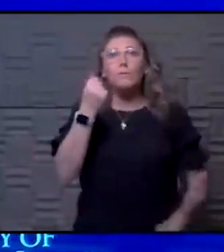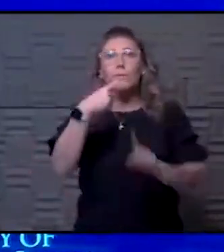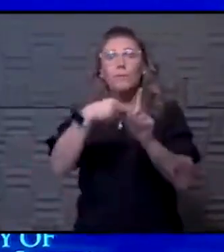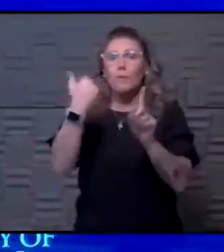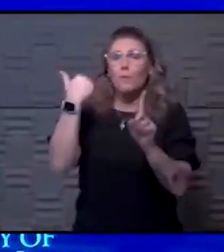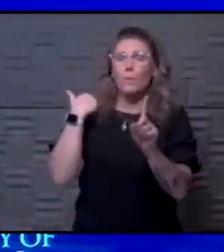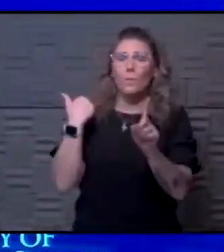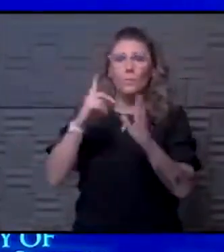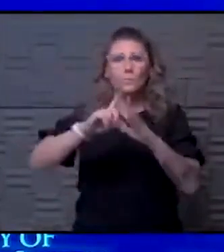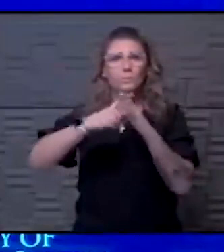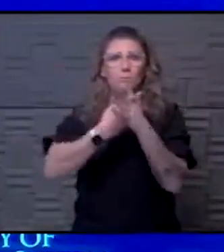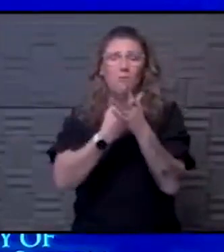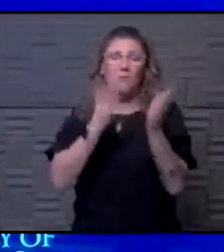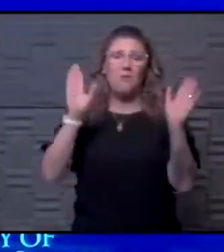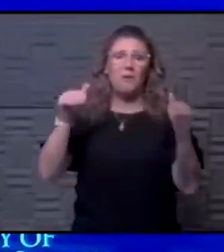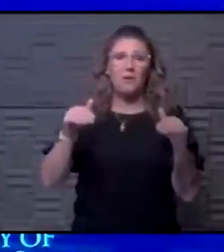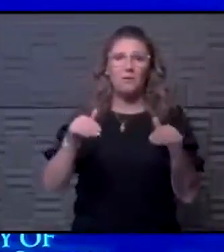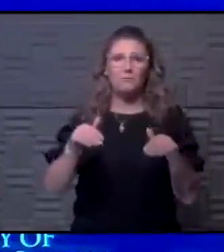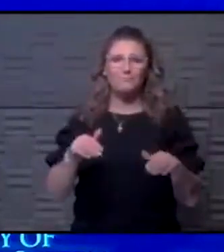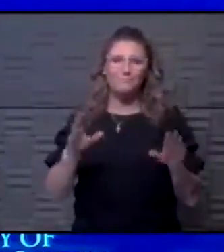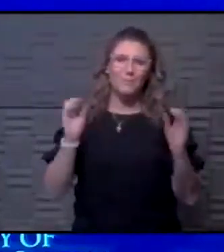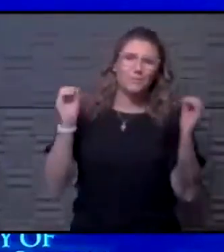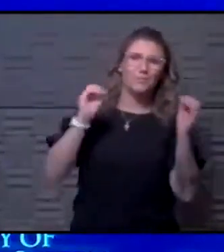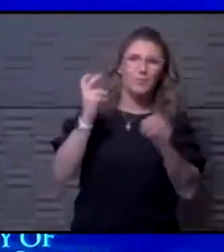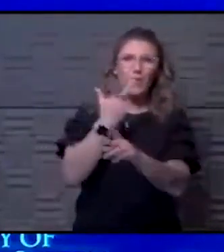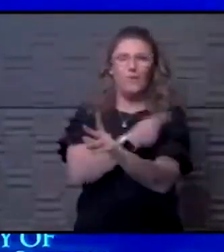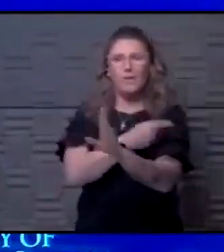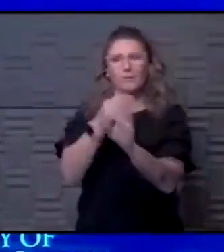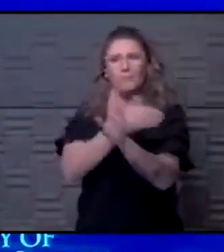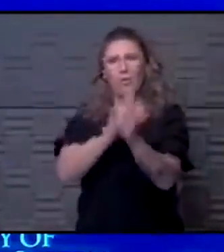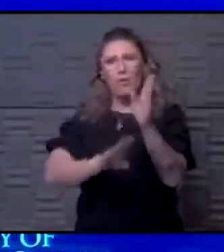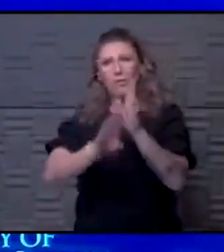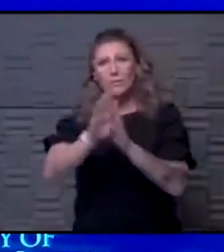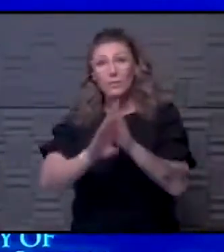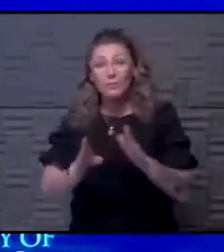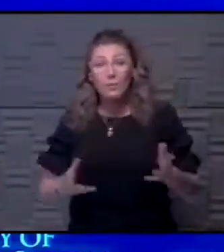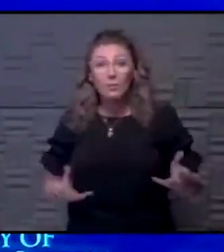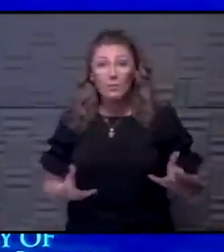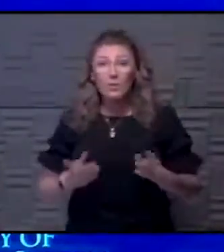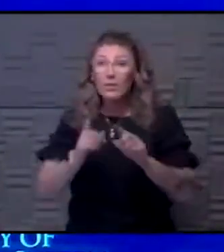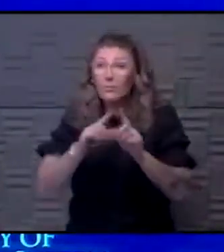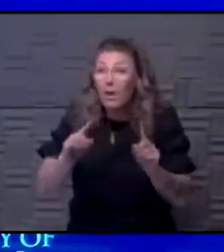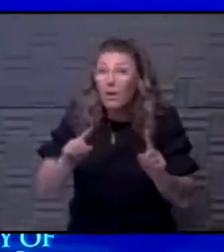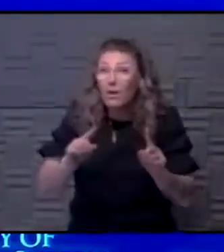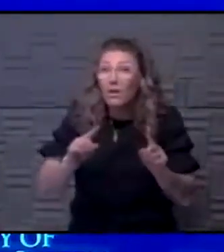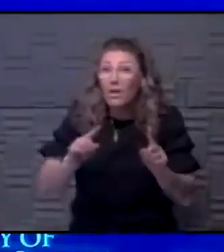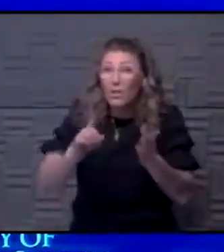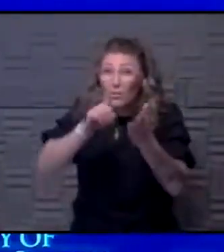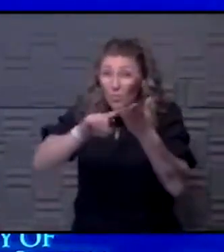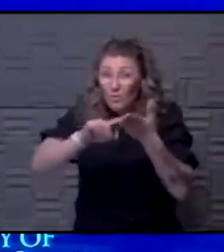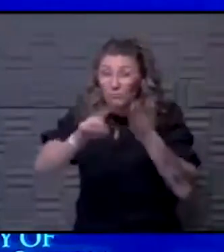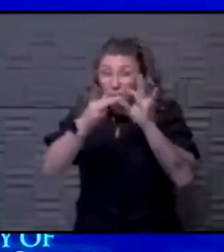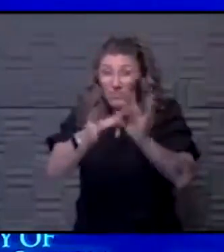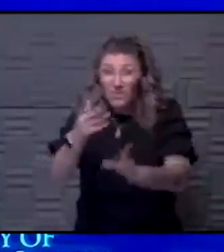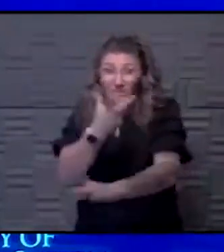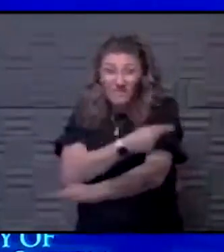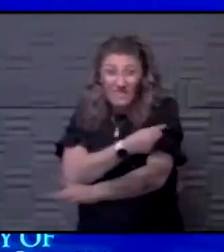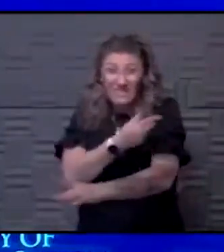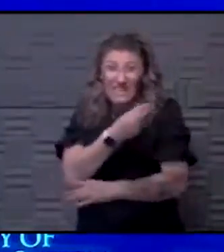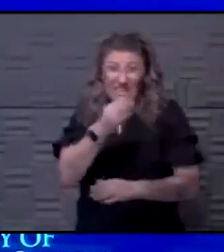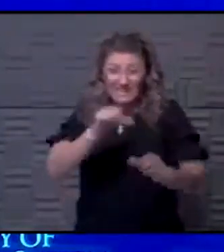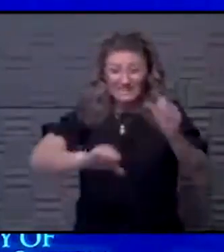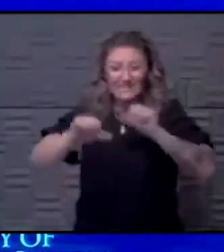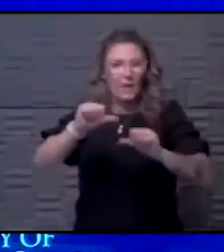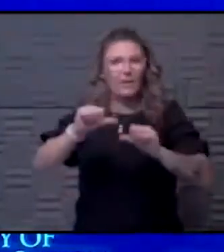So you can say, well, gosh, there was no vaccine development prior to that. Well, but vaccine research, vaccine science happens every